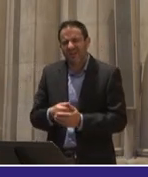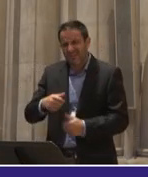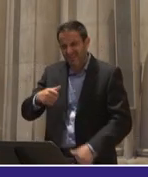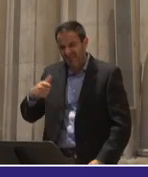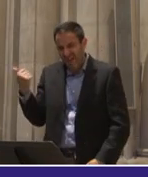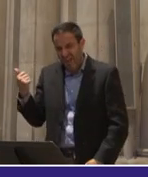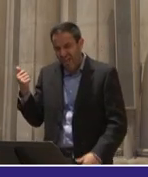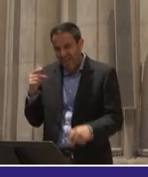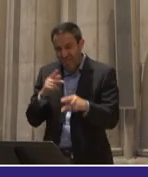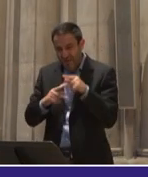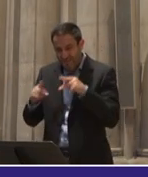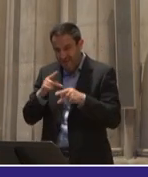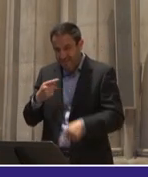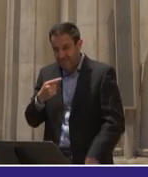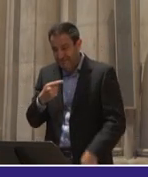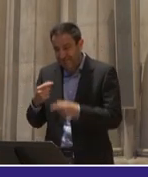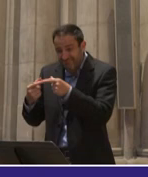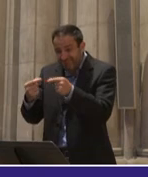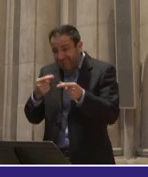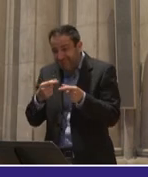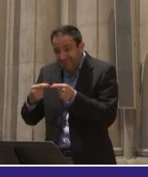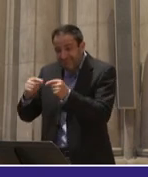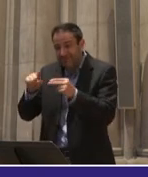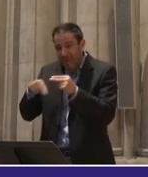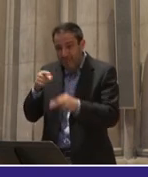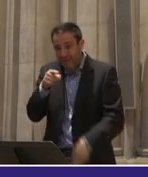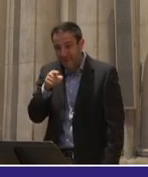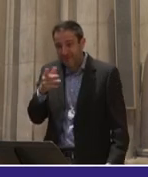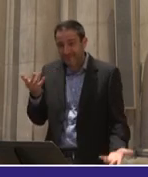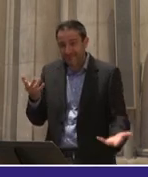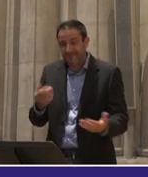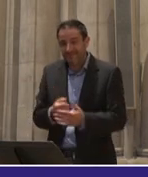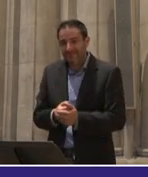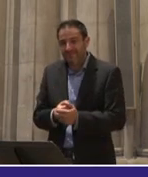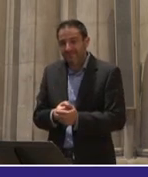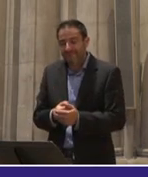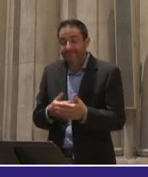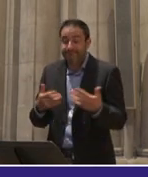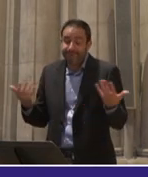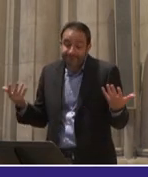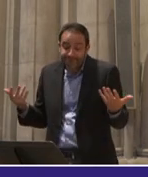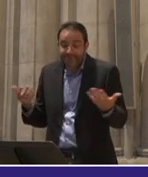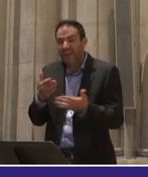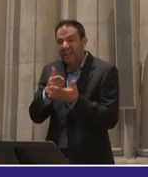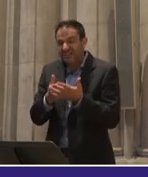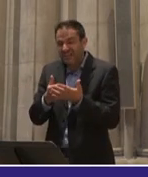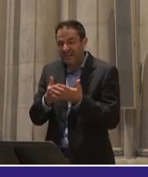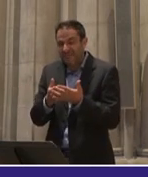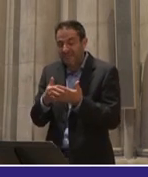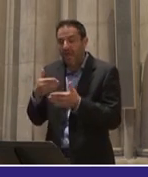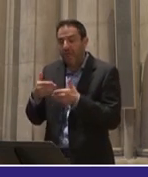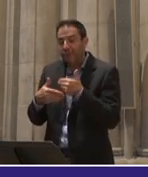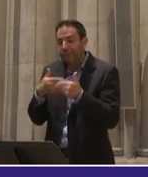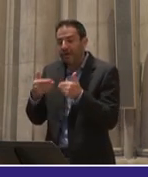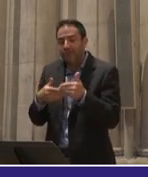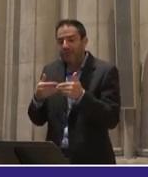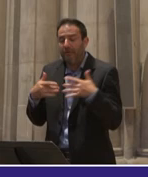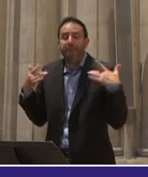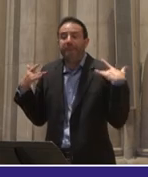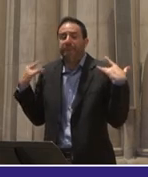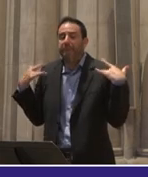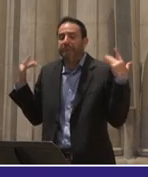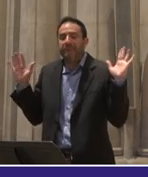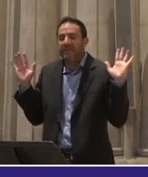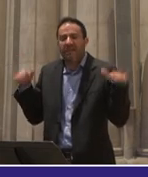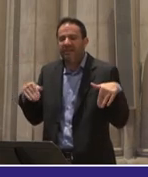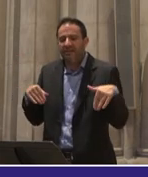people say about you in that way? Now, admittedly, some of these patterns are harmless, and they